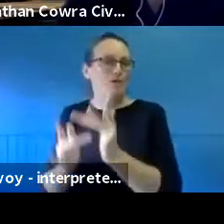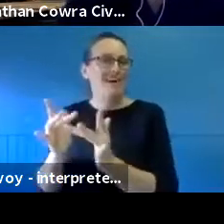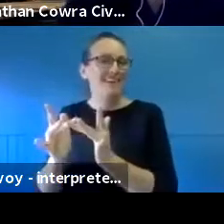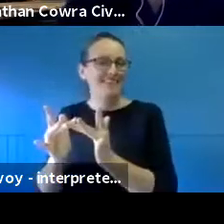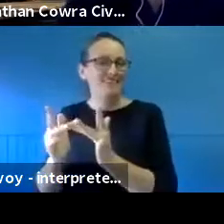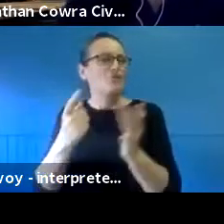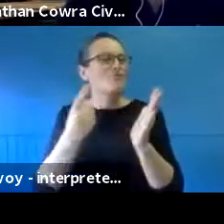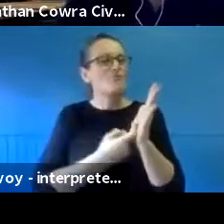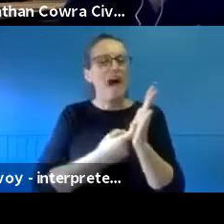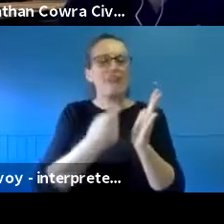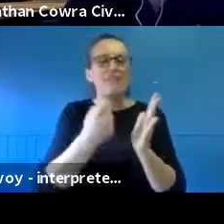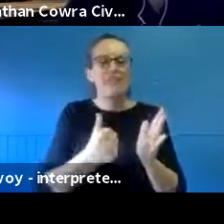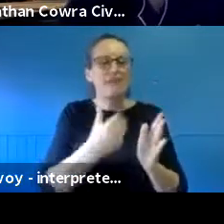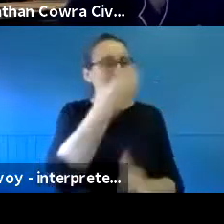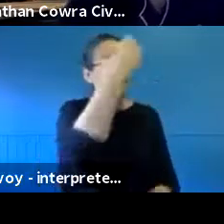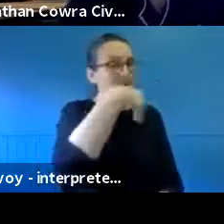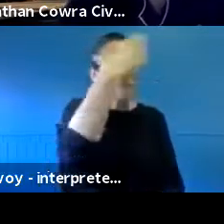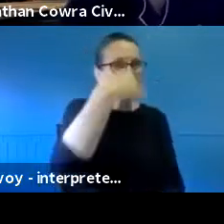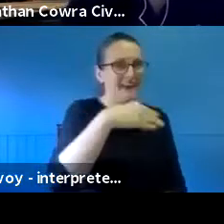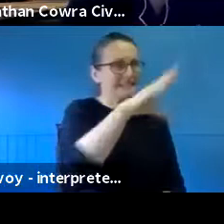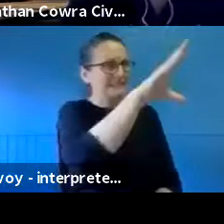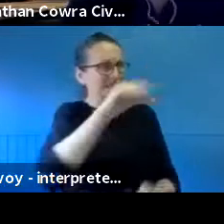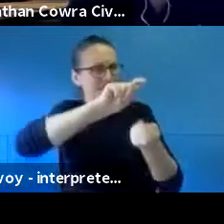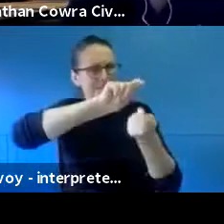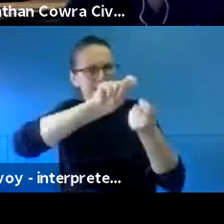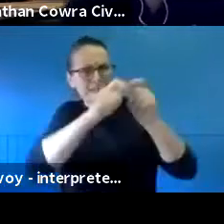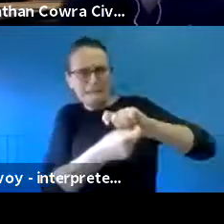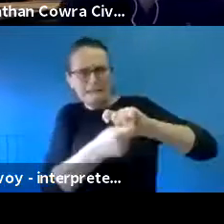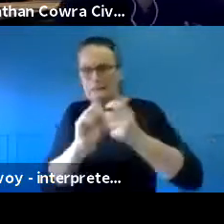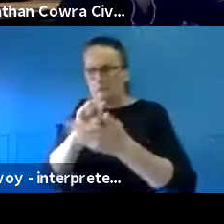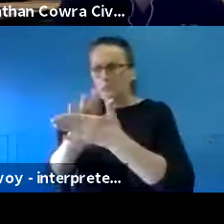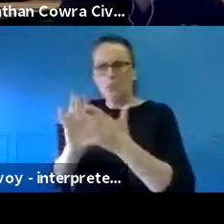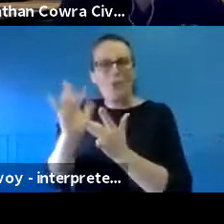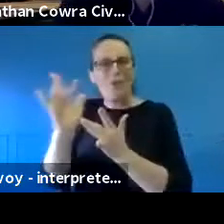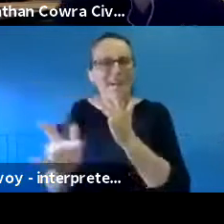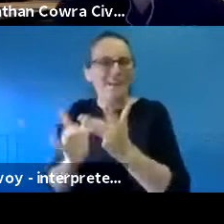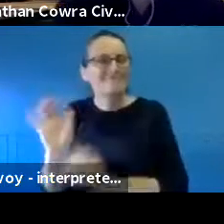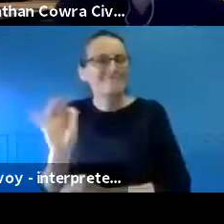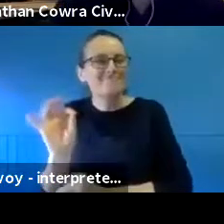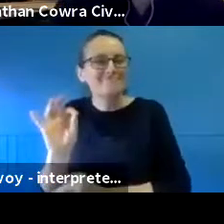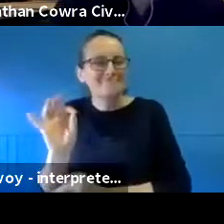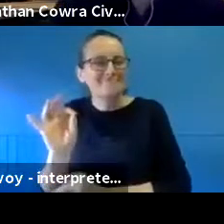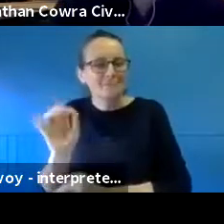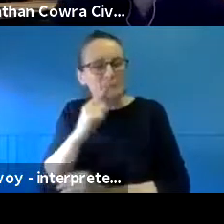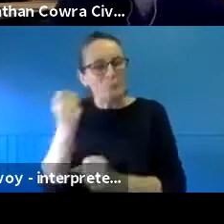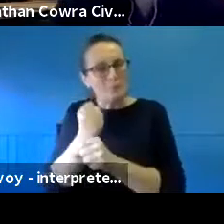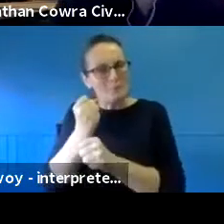using what we've got already rather than trying to translate our real physical lives into the